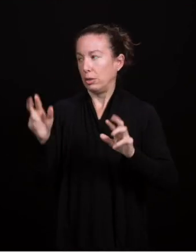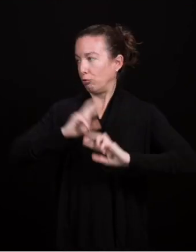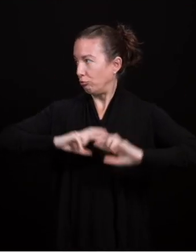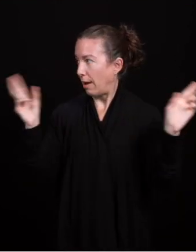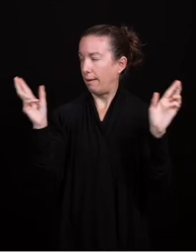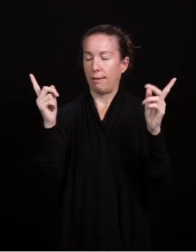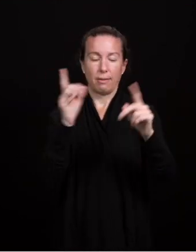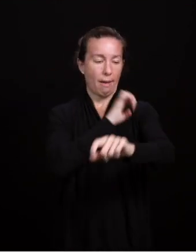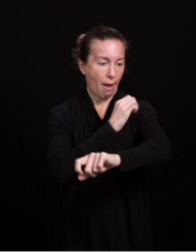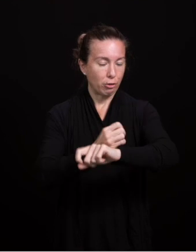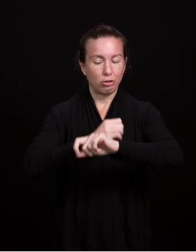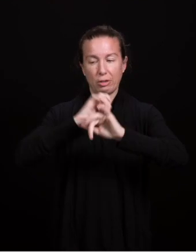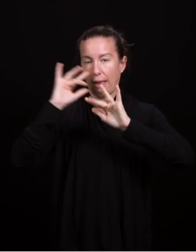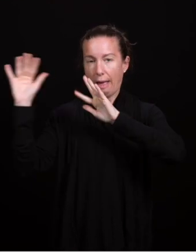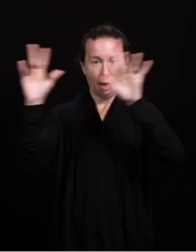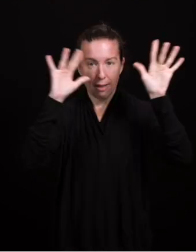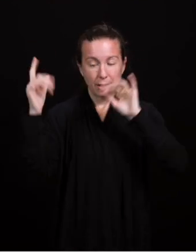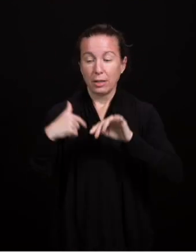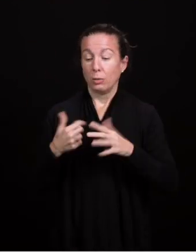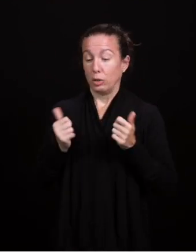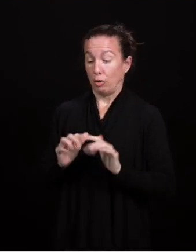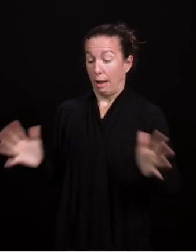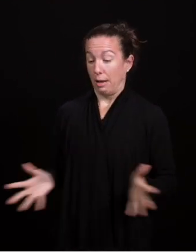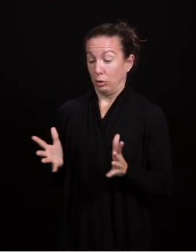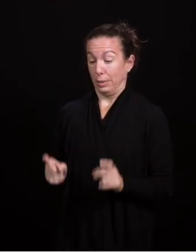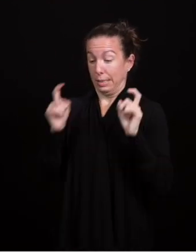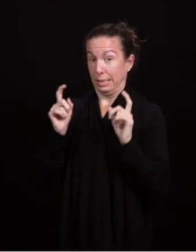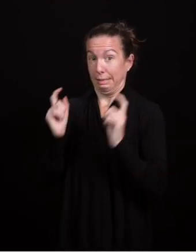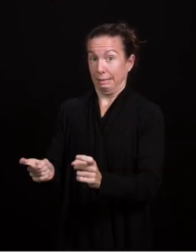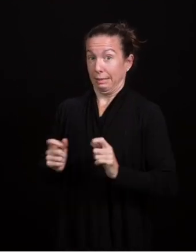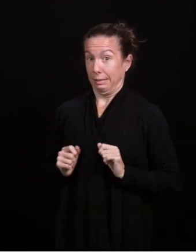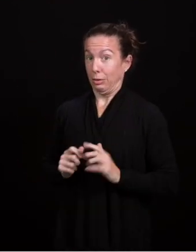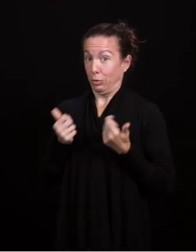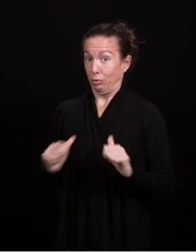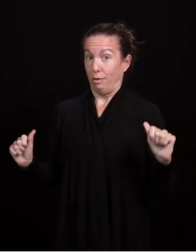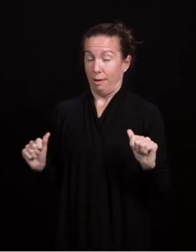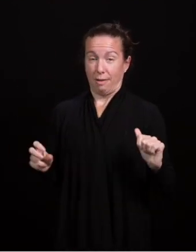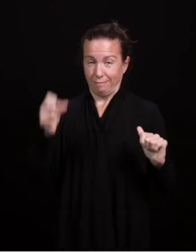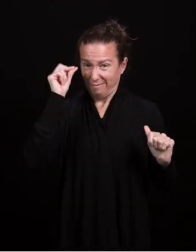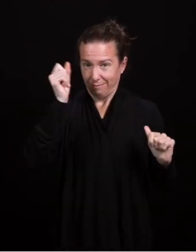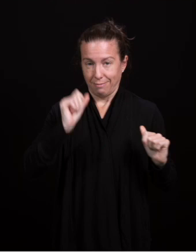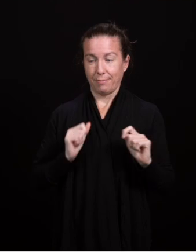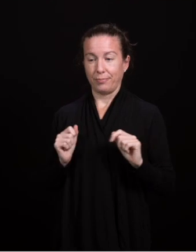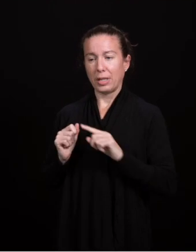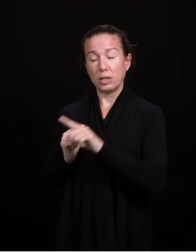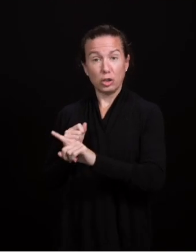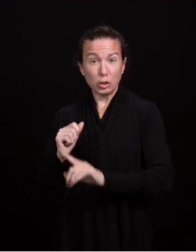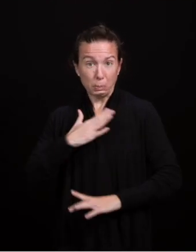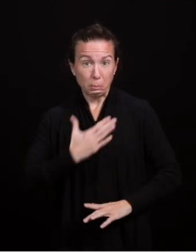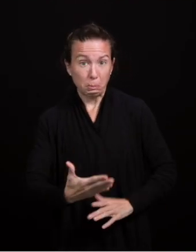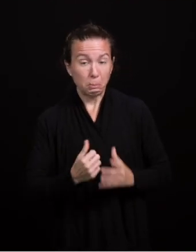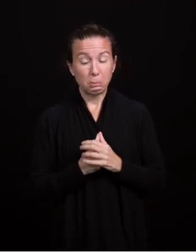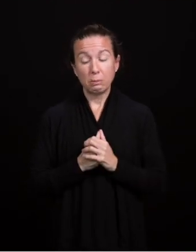She's active. The first thing we try to do is put her hearing aids in because she actually welcomes it.